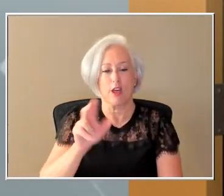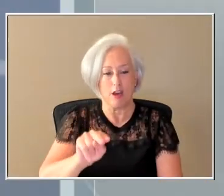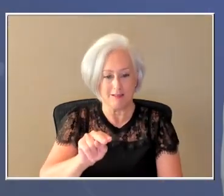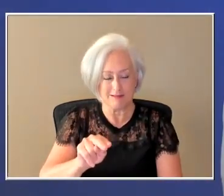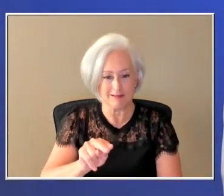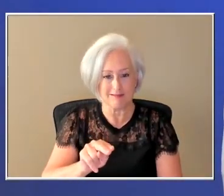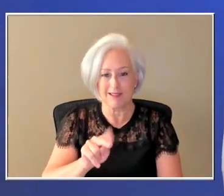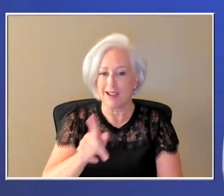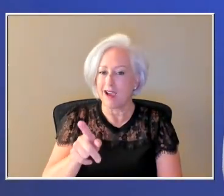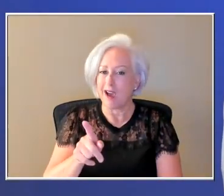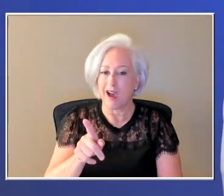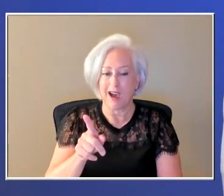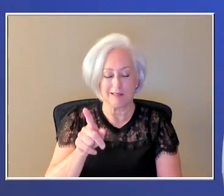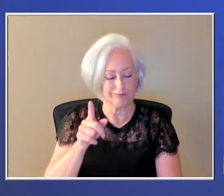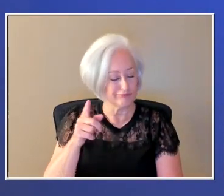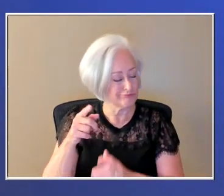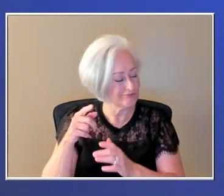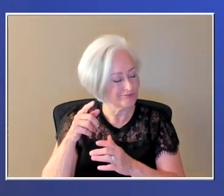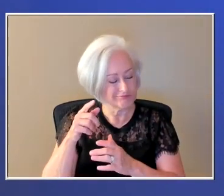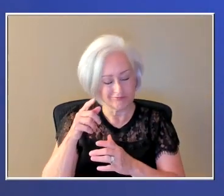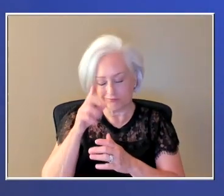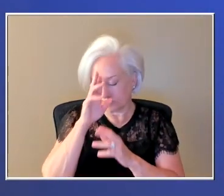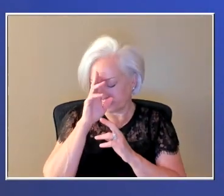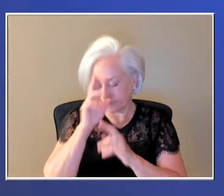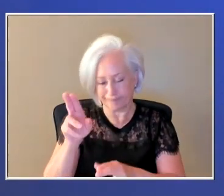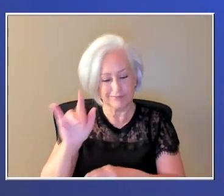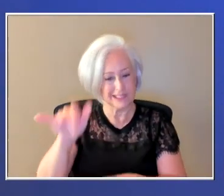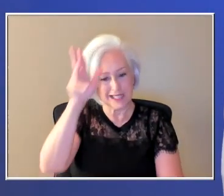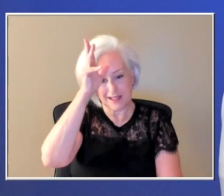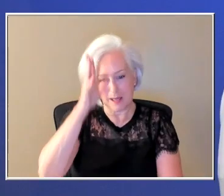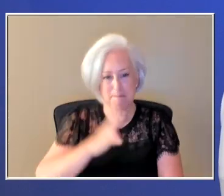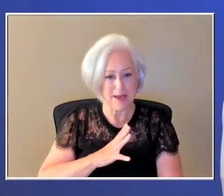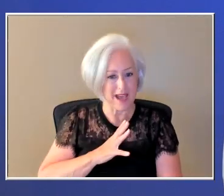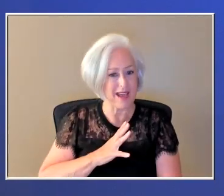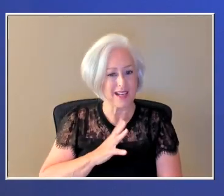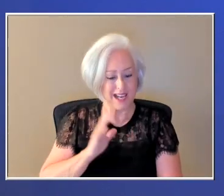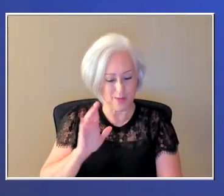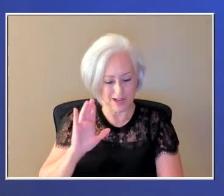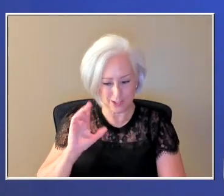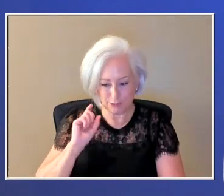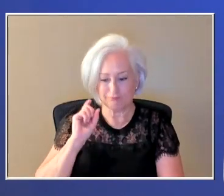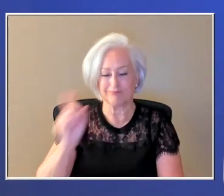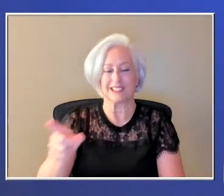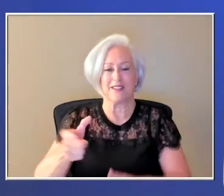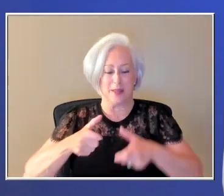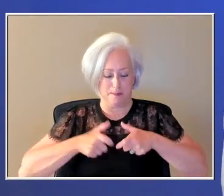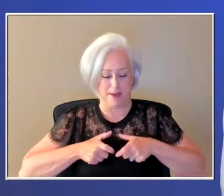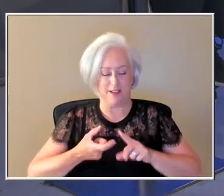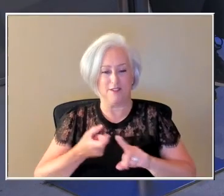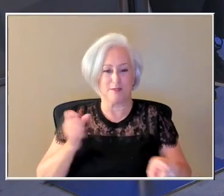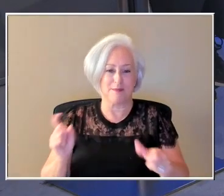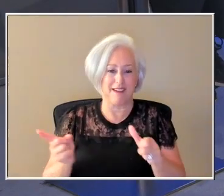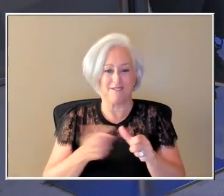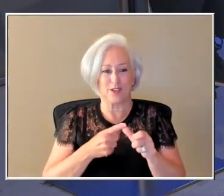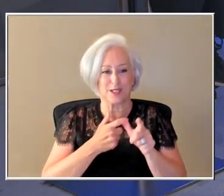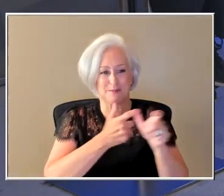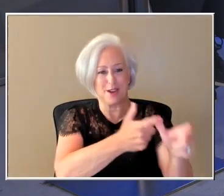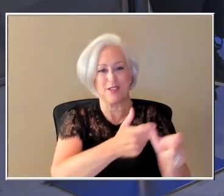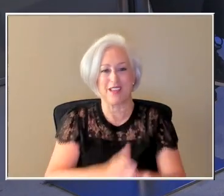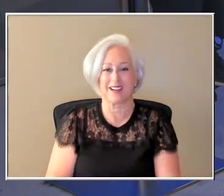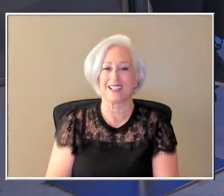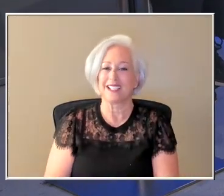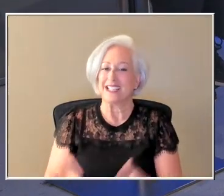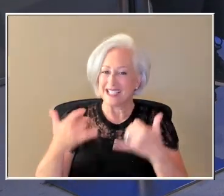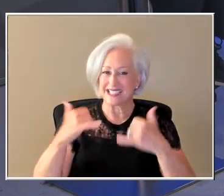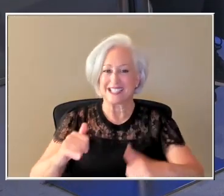essentially everything. And so I wanted to come and give him the medal of the first marathon I ran. And it is still on my desk.